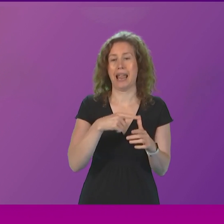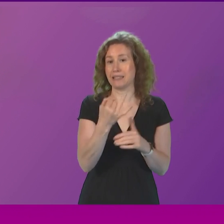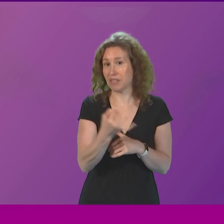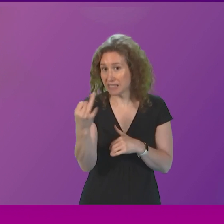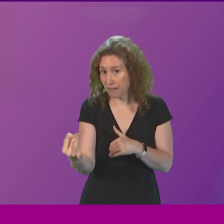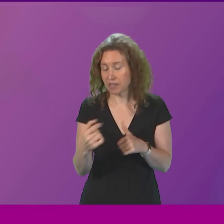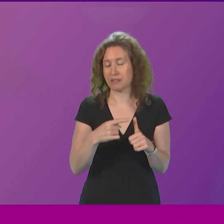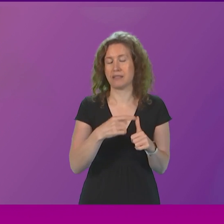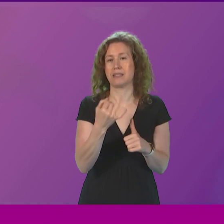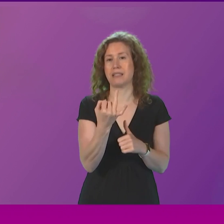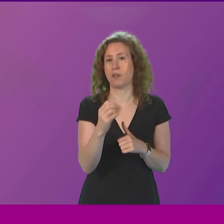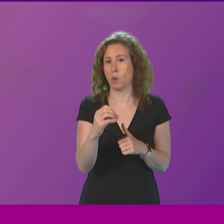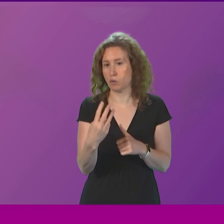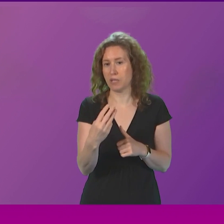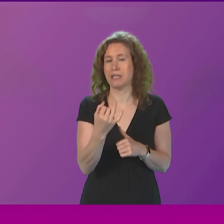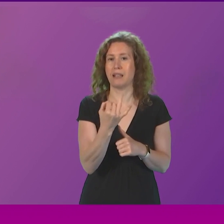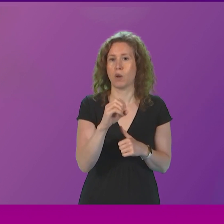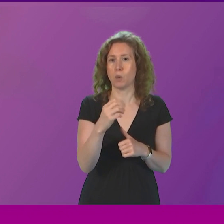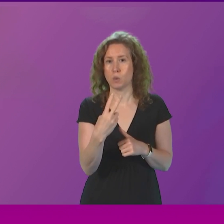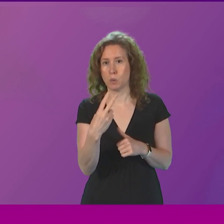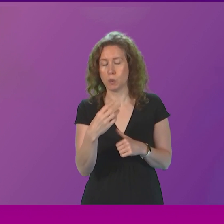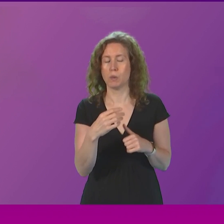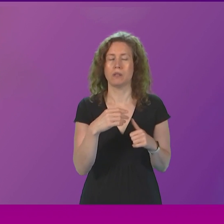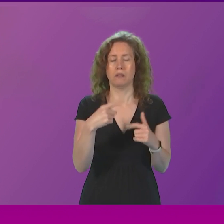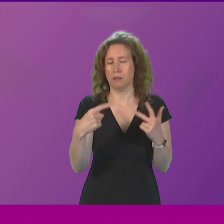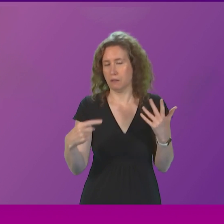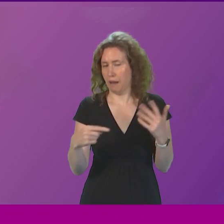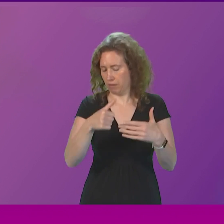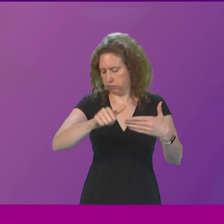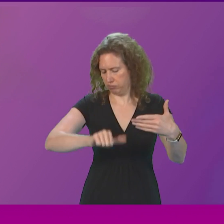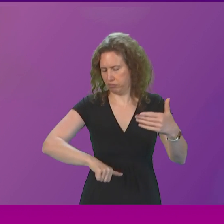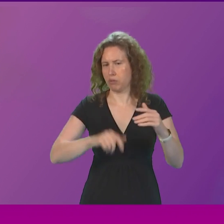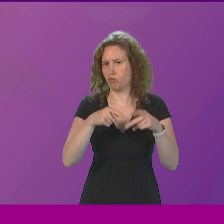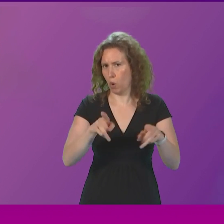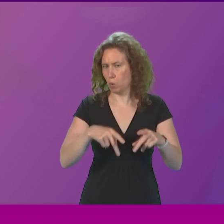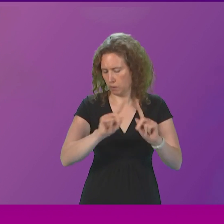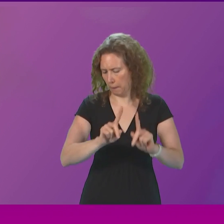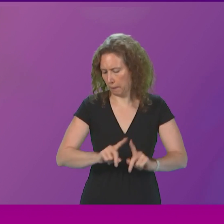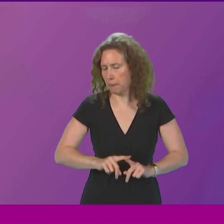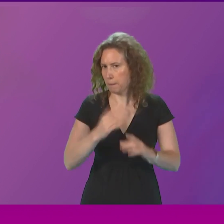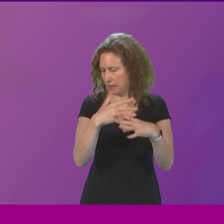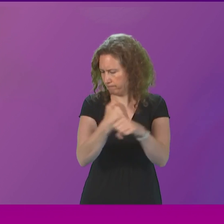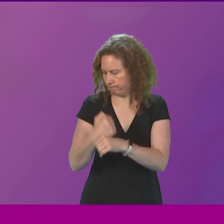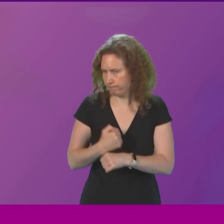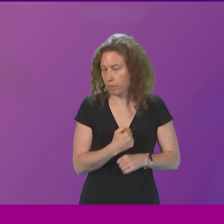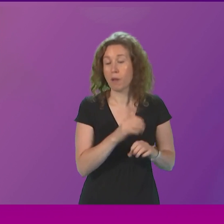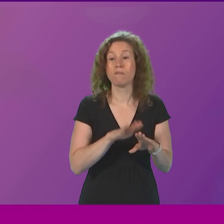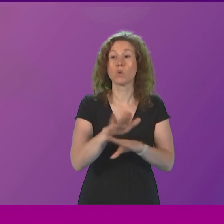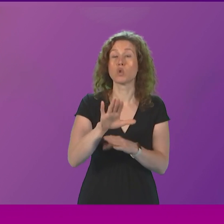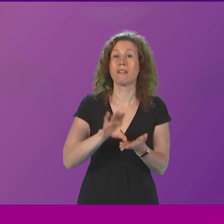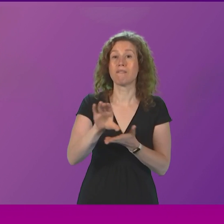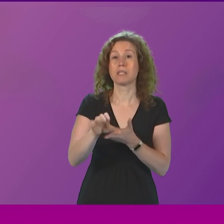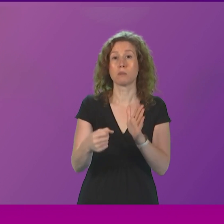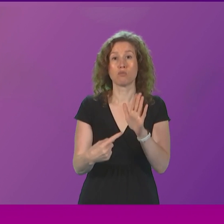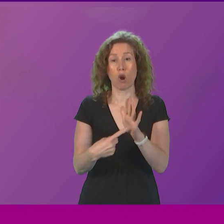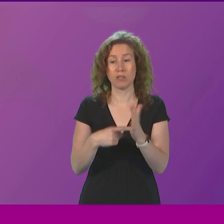A77, A737, A720, A83 and A82. Our future investment priorities are set out in